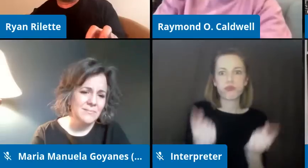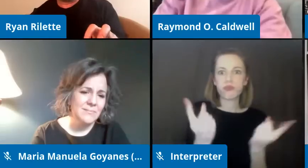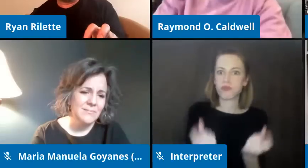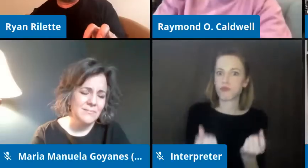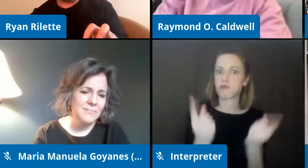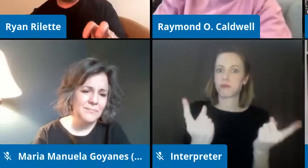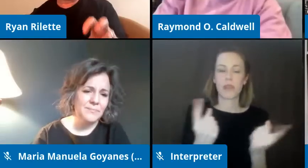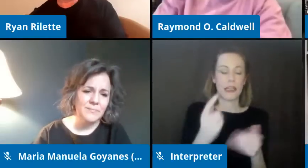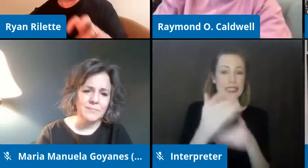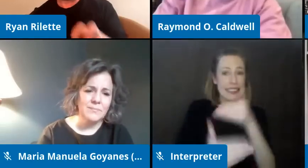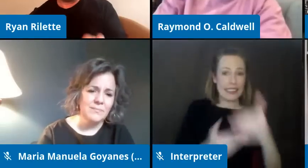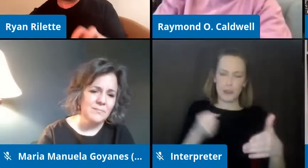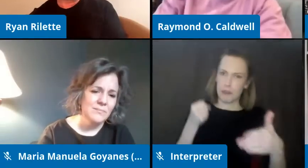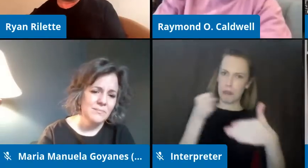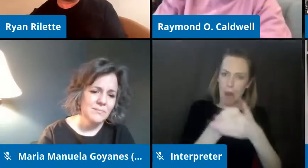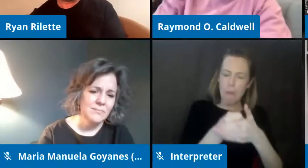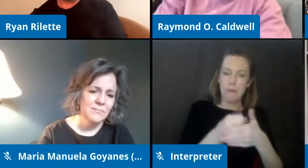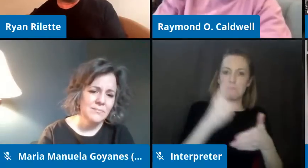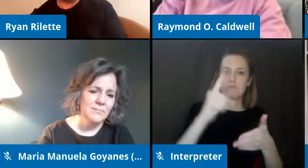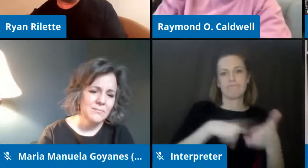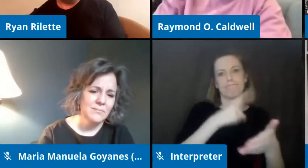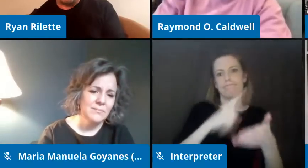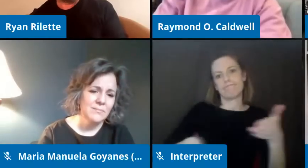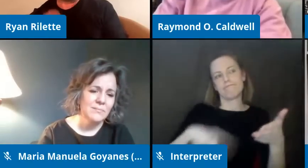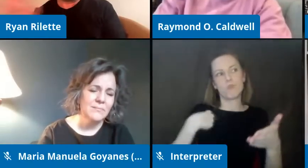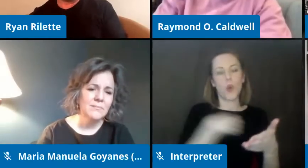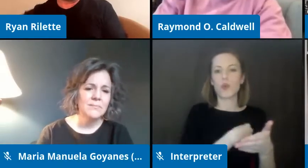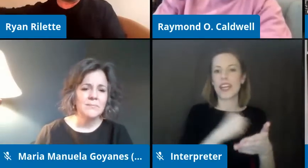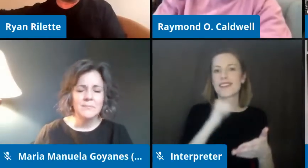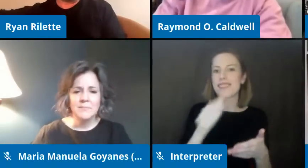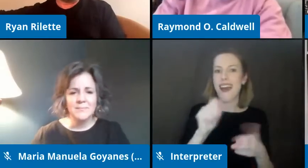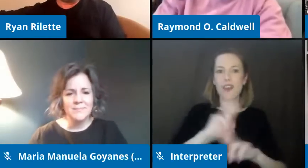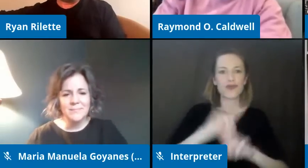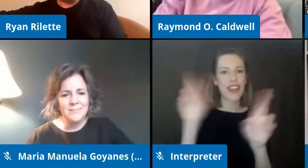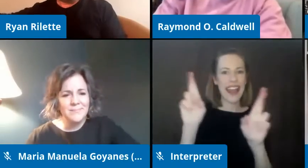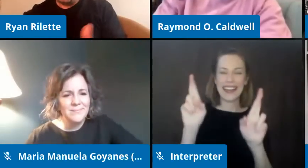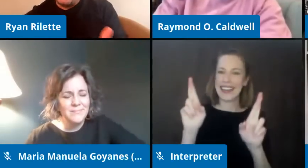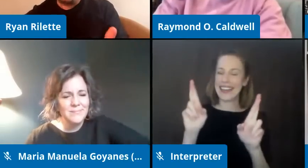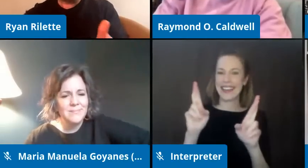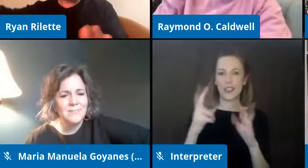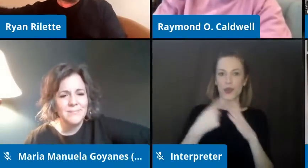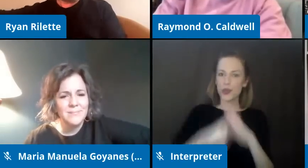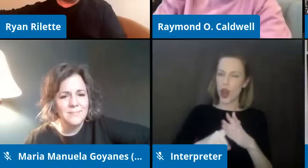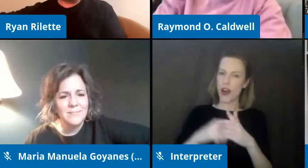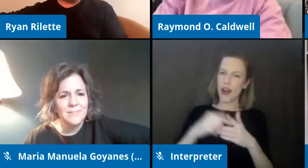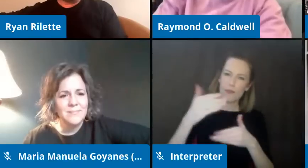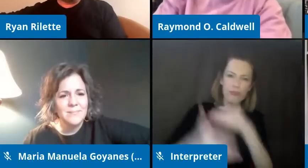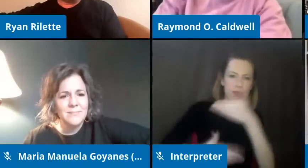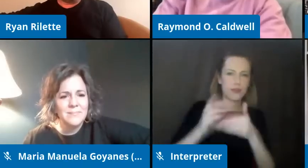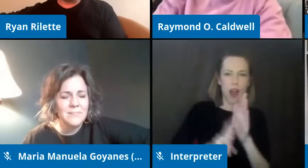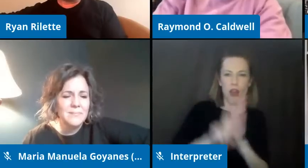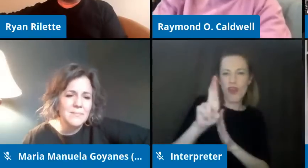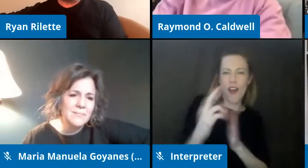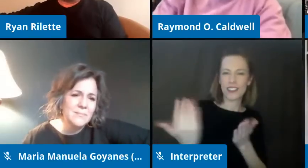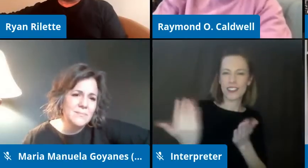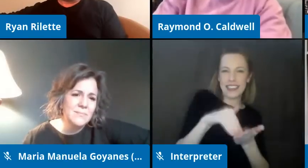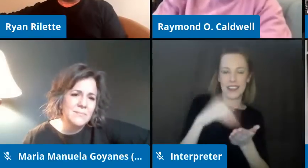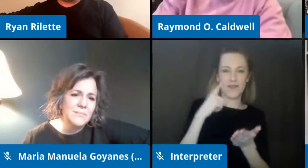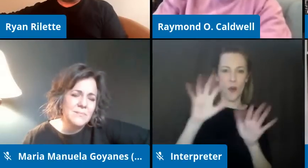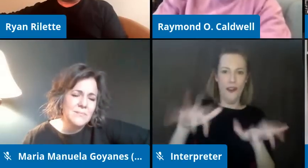have, where we're not ready to launch in a big way when audiences return. And it's this problem that you talked